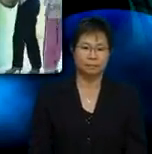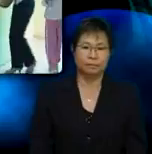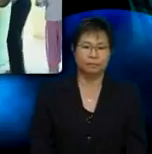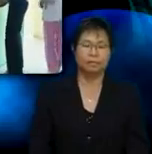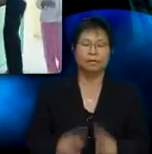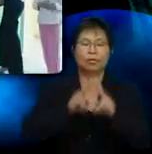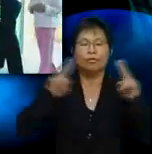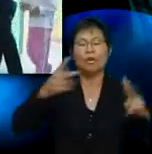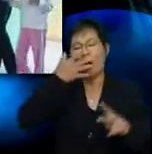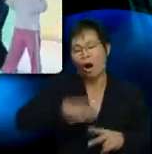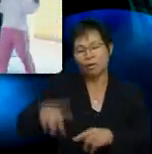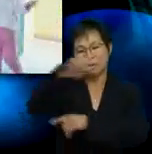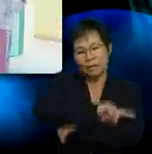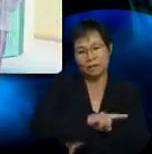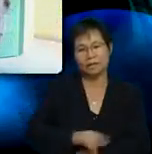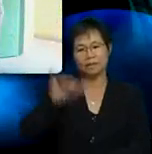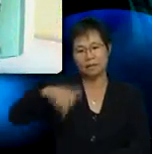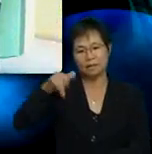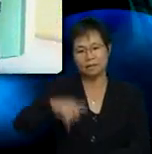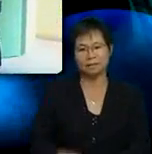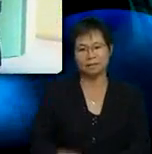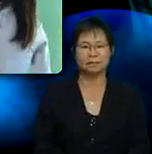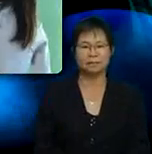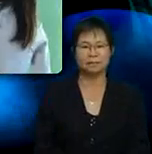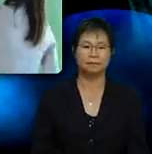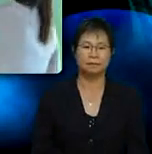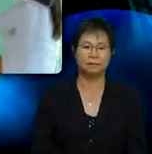It's a very hot day. Yes, very hot.